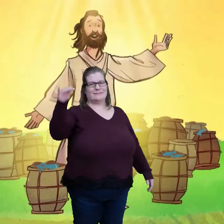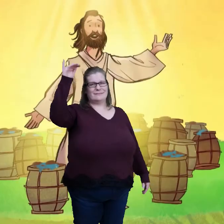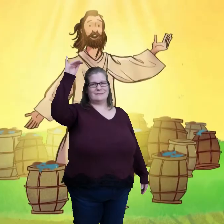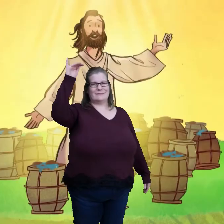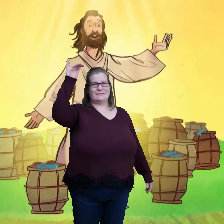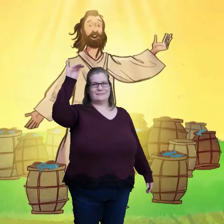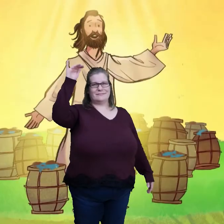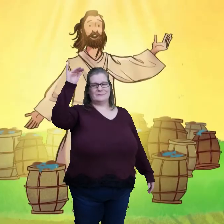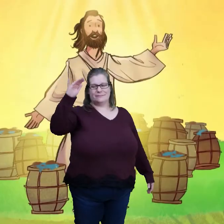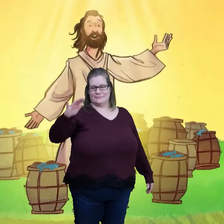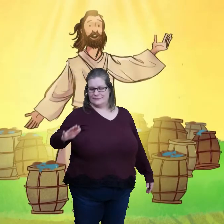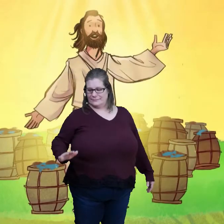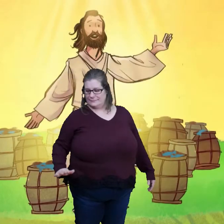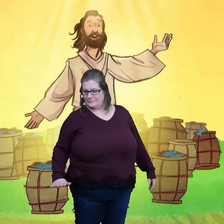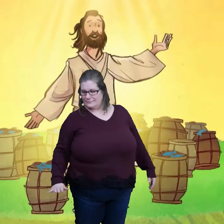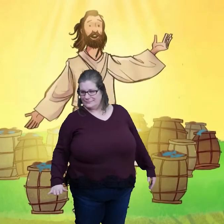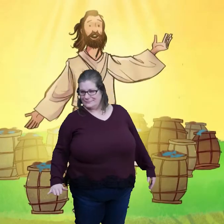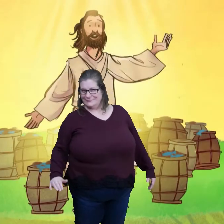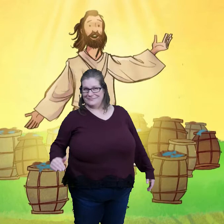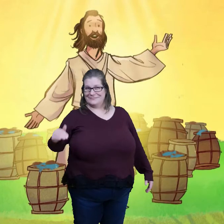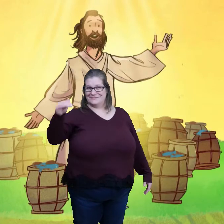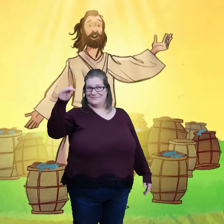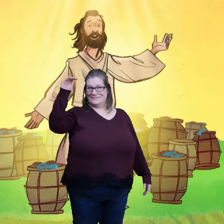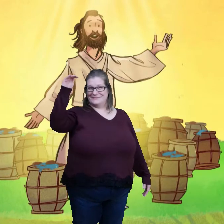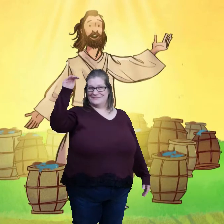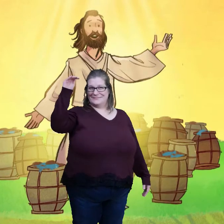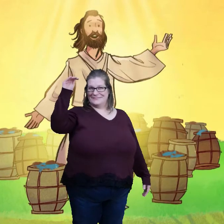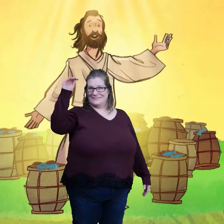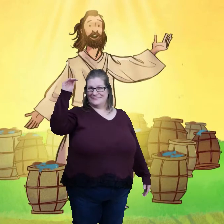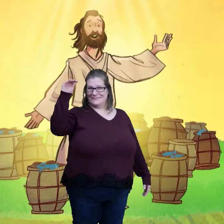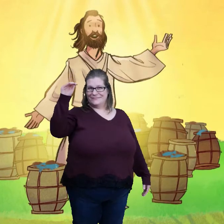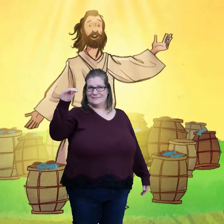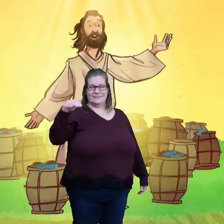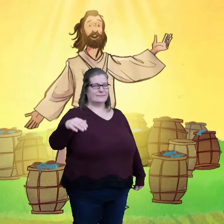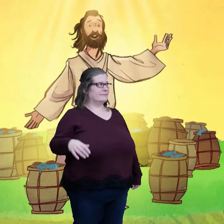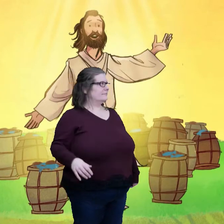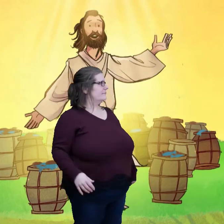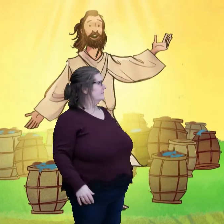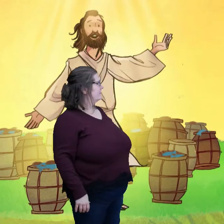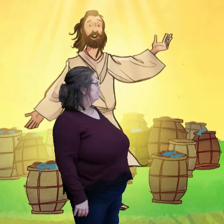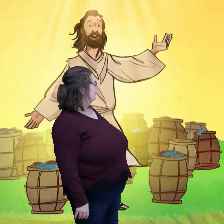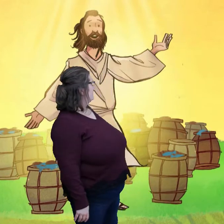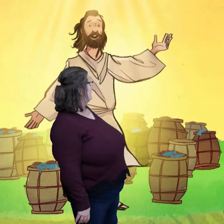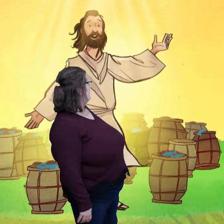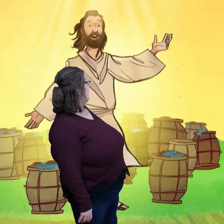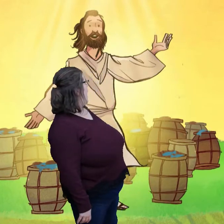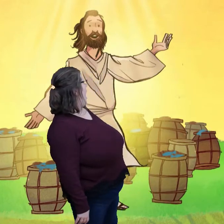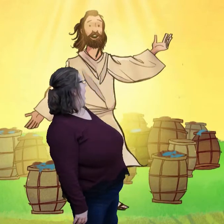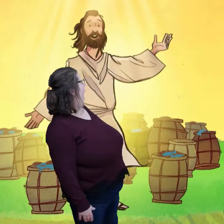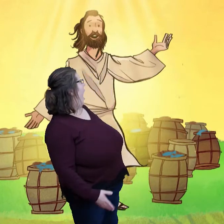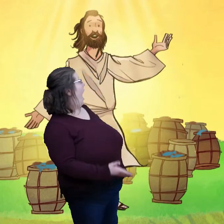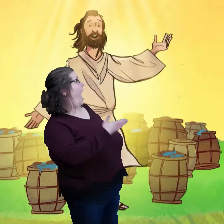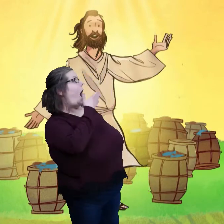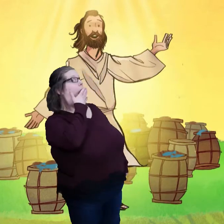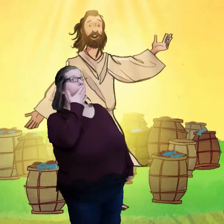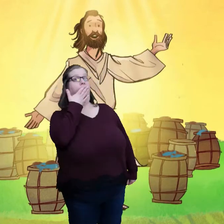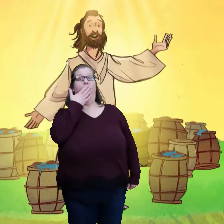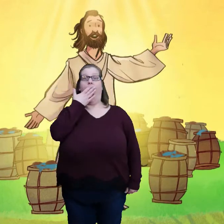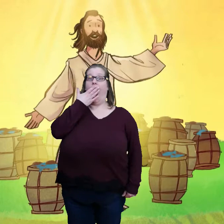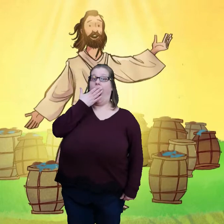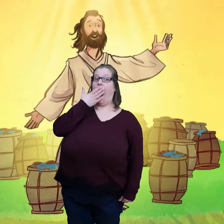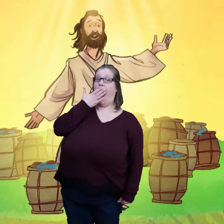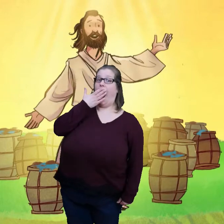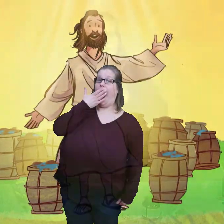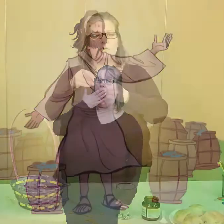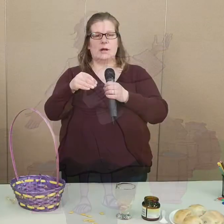were big, huge baskets, like we saw on our Bible lesson, because he wanted to